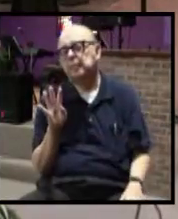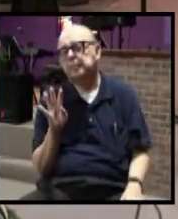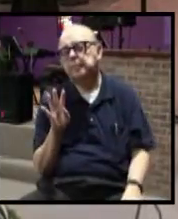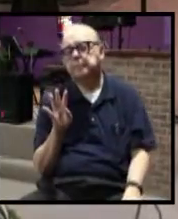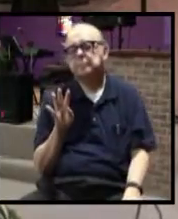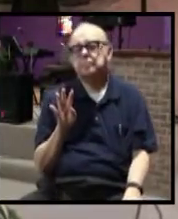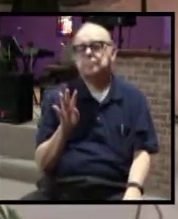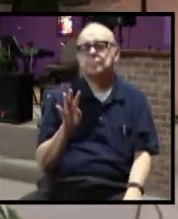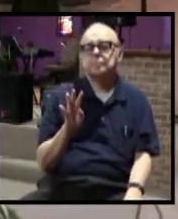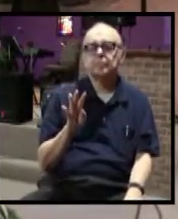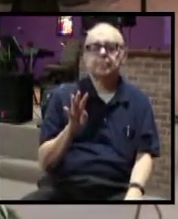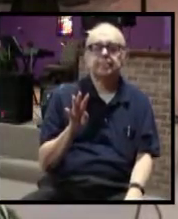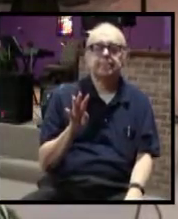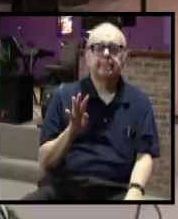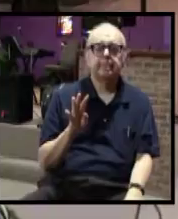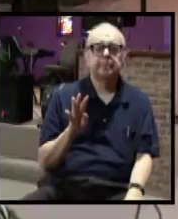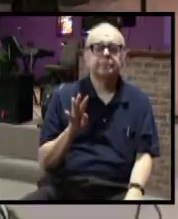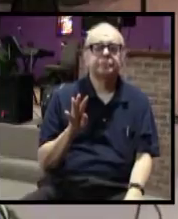1 through 4.